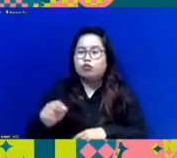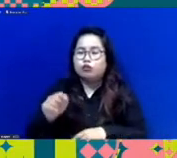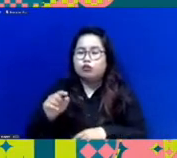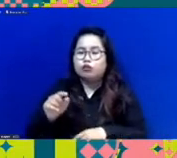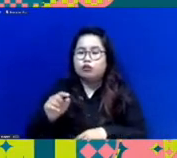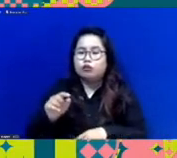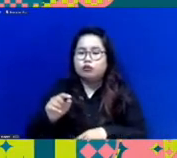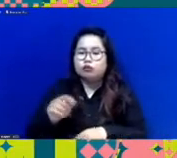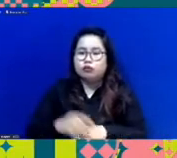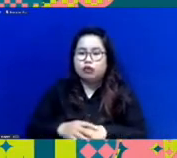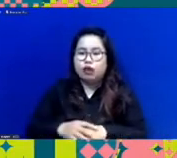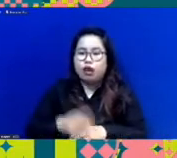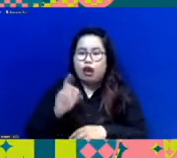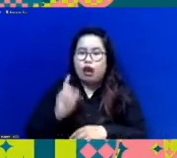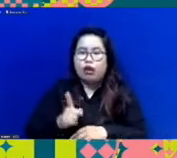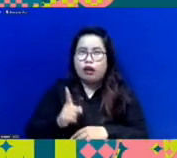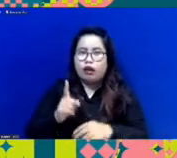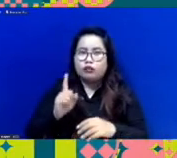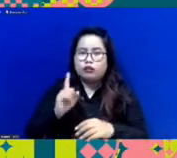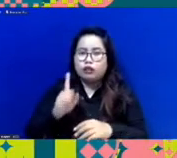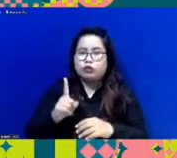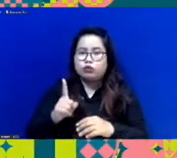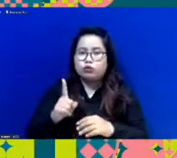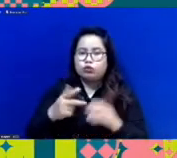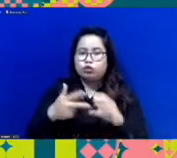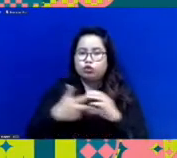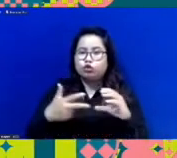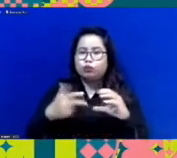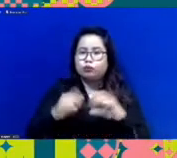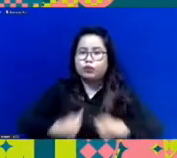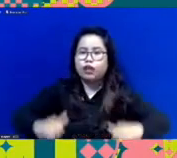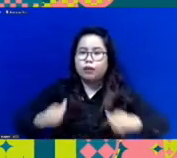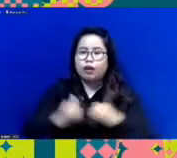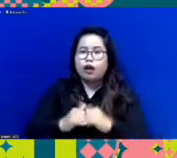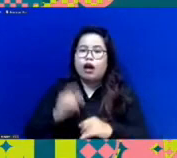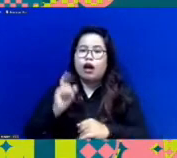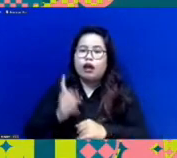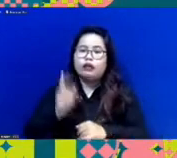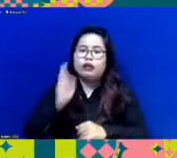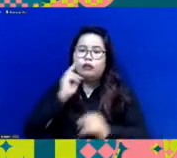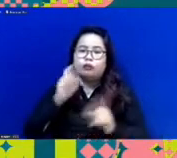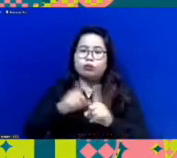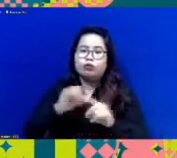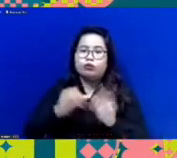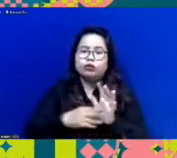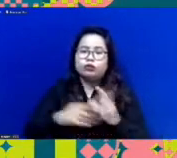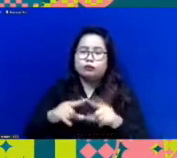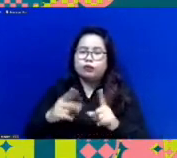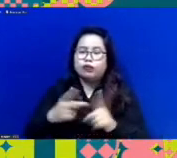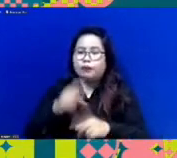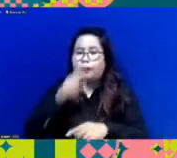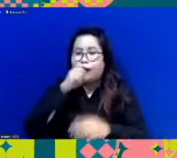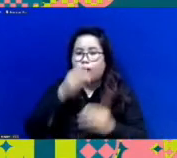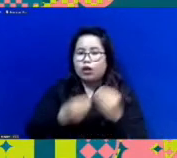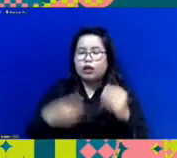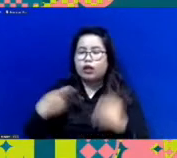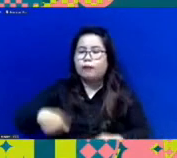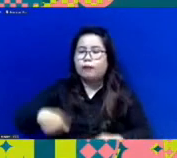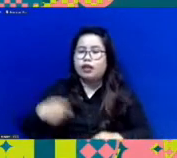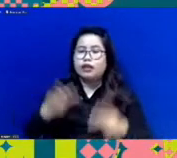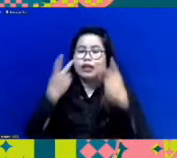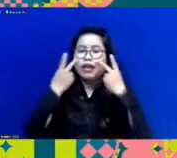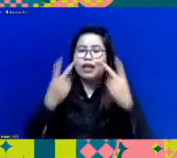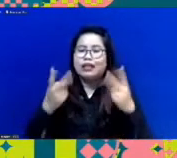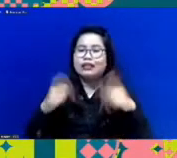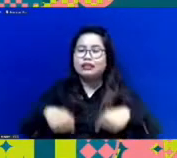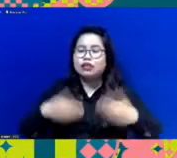I wish, Rudolph, you were sitting where Dima and I and the Vice Minister are sitting right now, because even as you look around the room, we have people from Riyadh and Jeddah, we